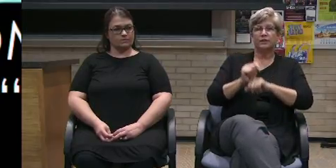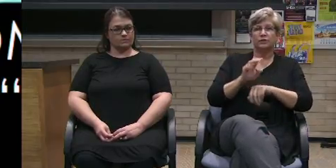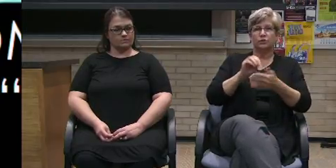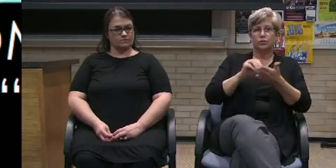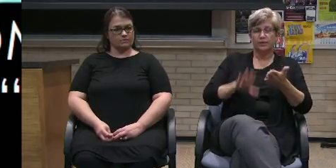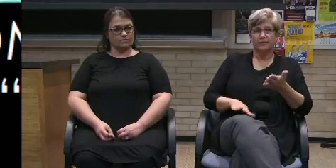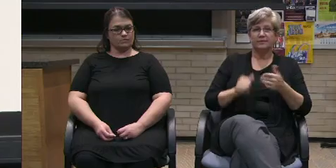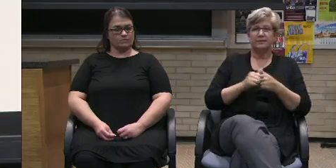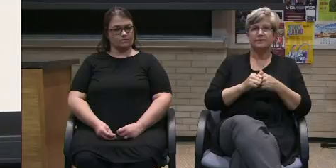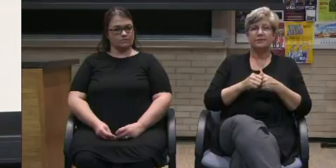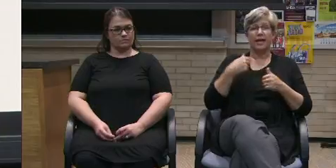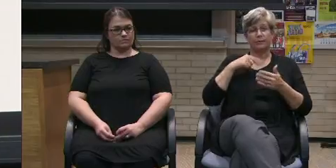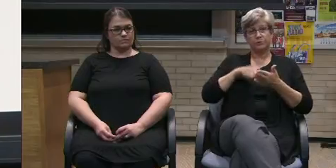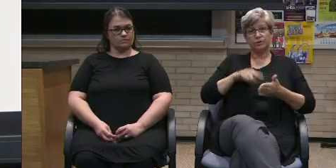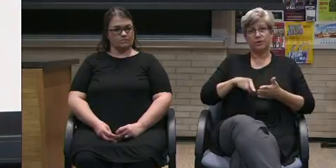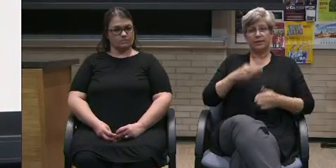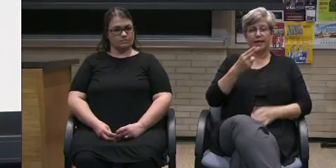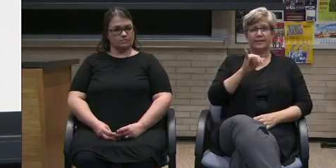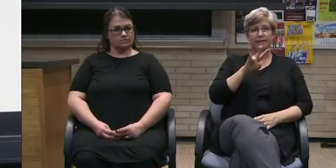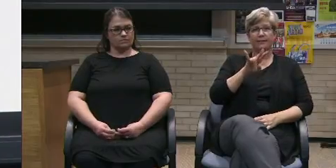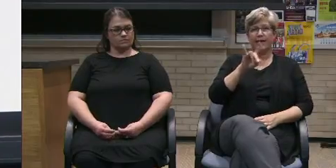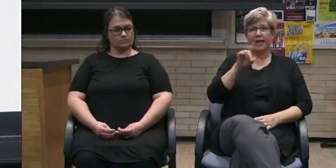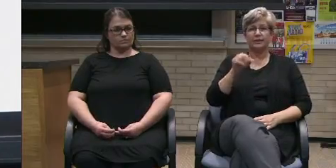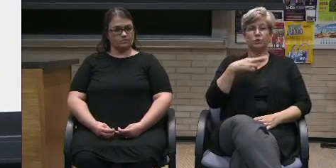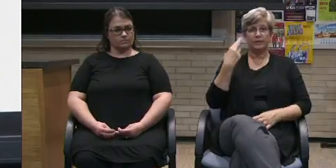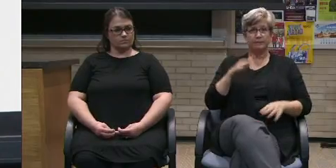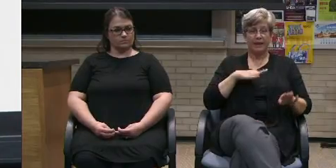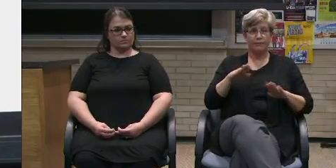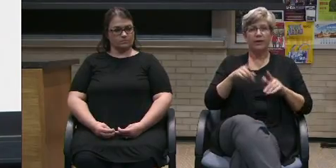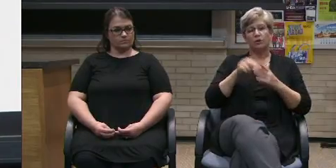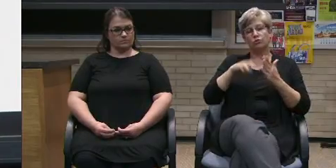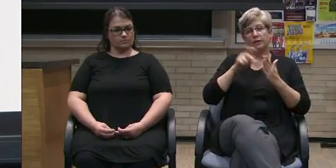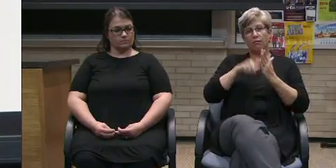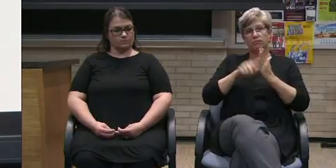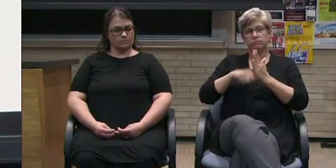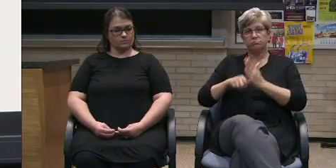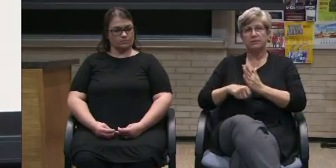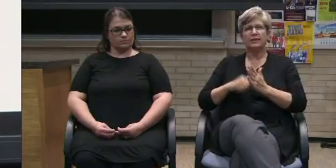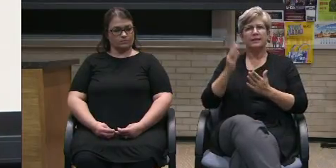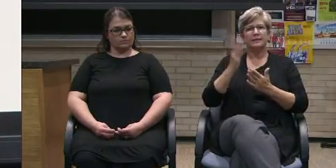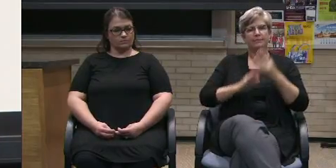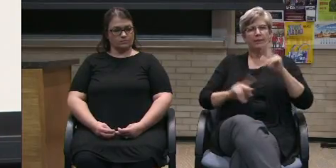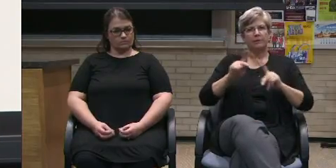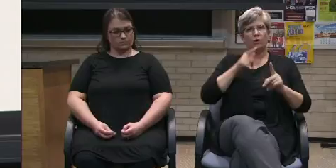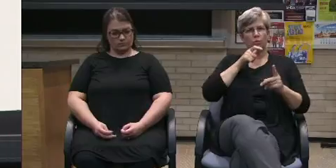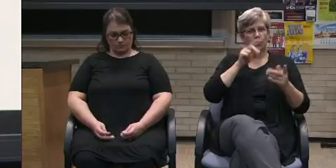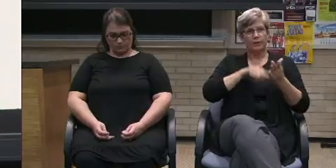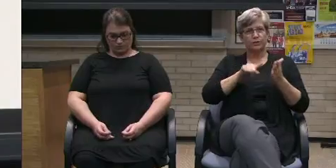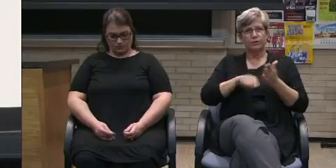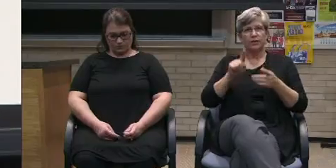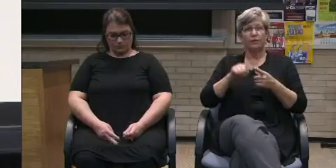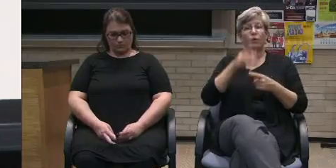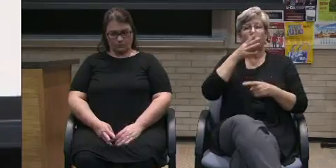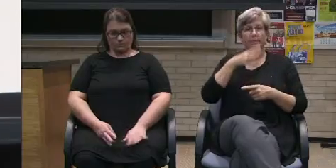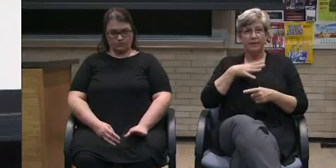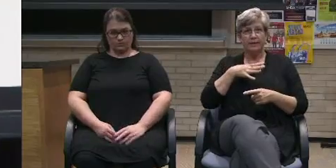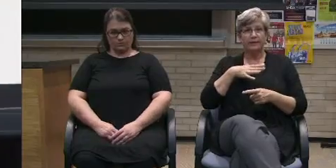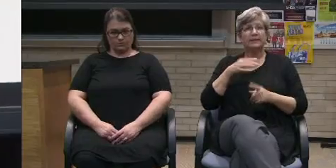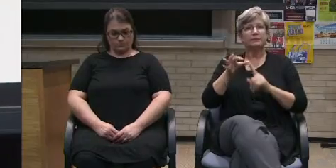I was doing research in HIV/AIDS risk behavior, I was reading the literature, some of the folks who were doing research into women,